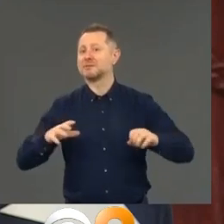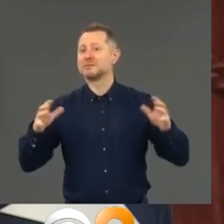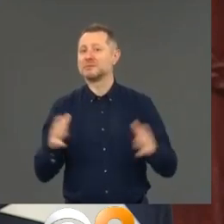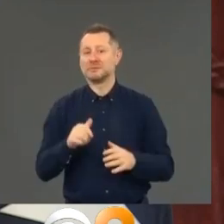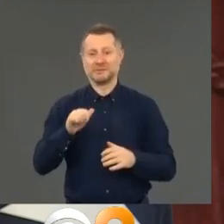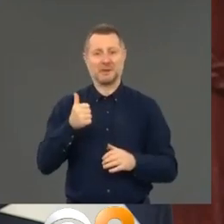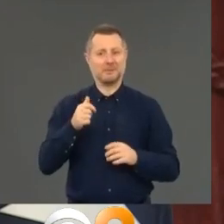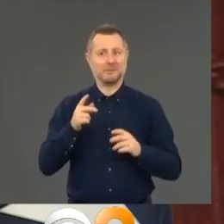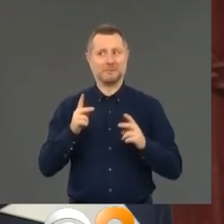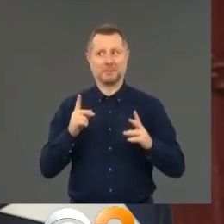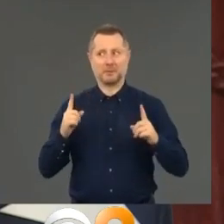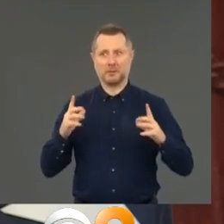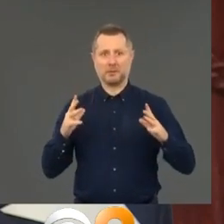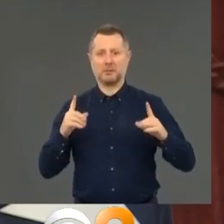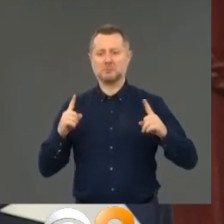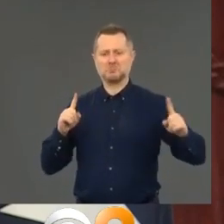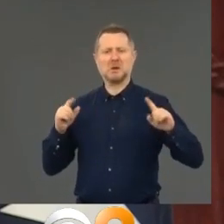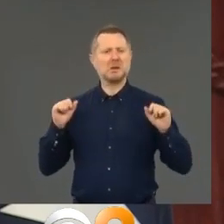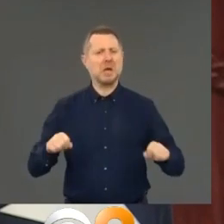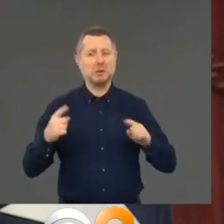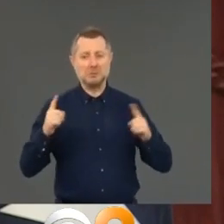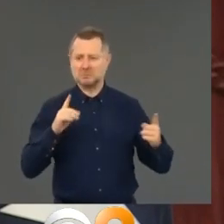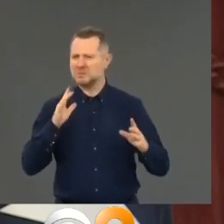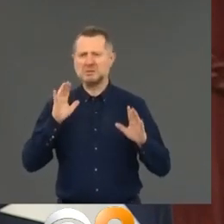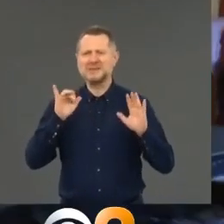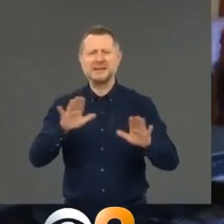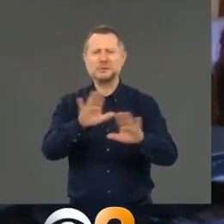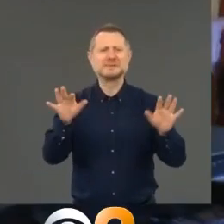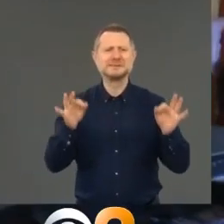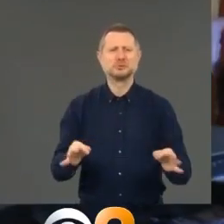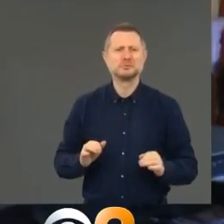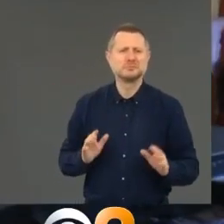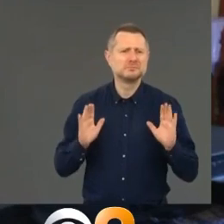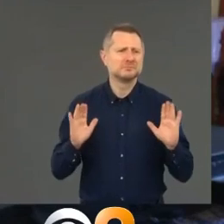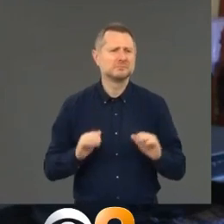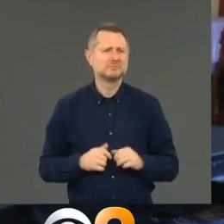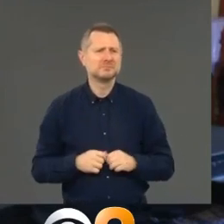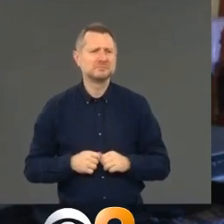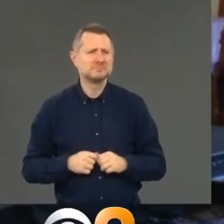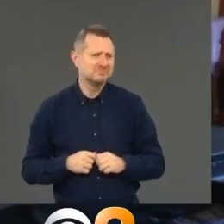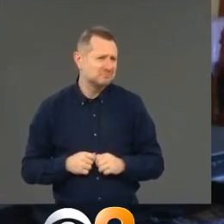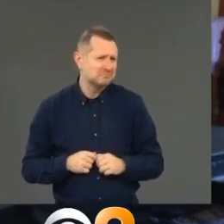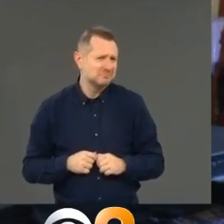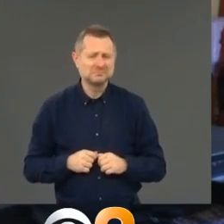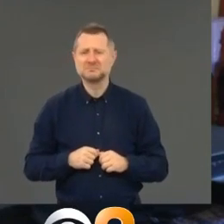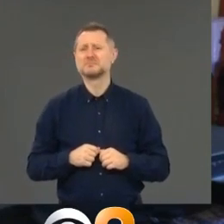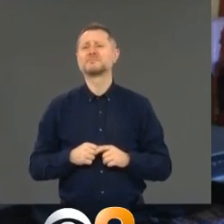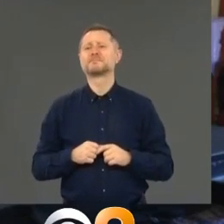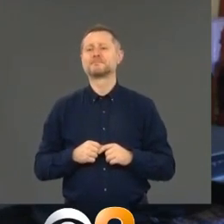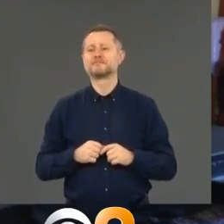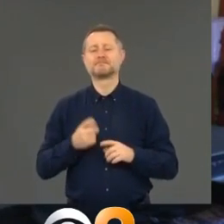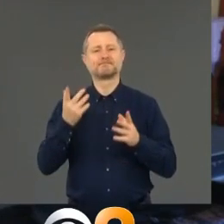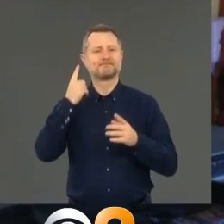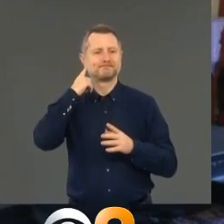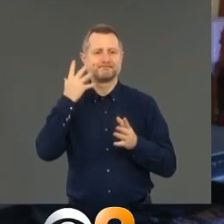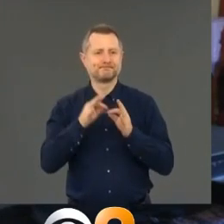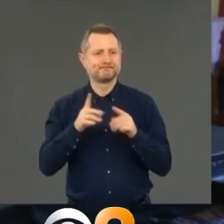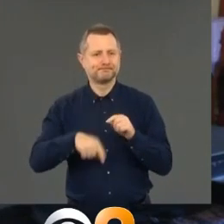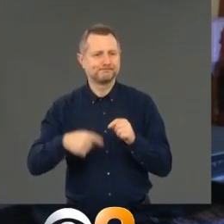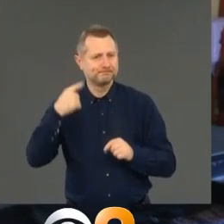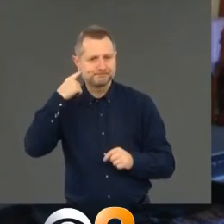know, it depends on what people do. Did you feel pressure to make that move due to the night flu lawsuit that was filed on Friday? I didn't even